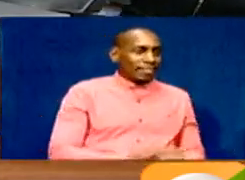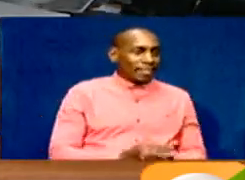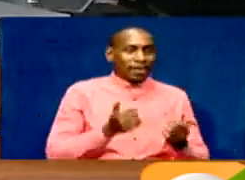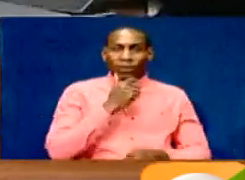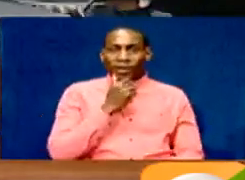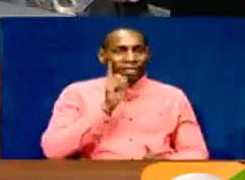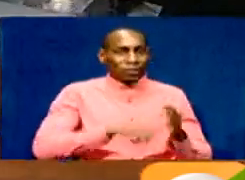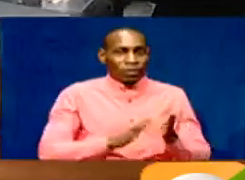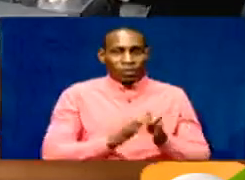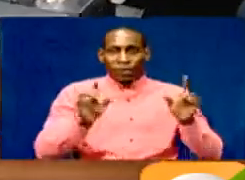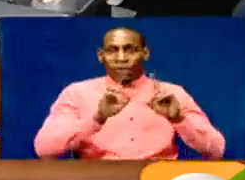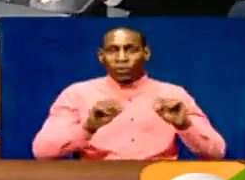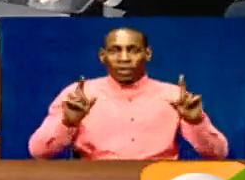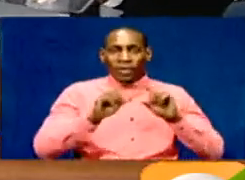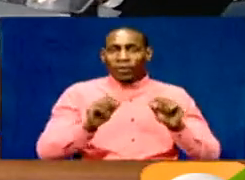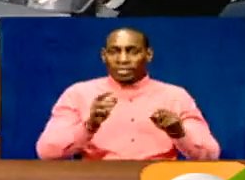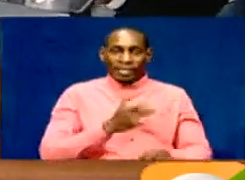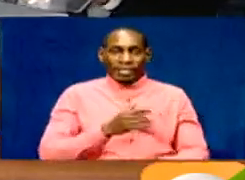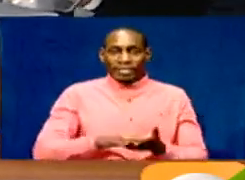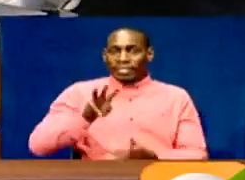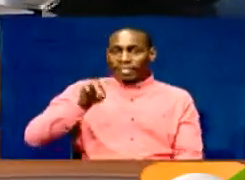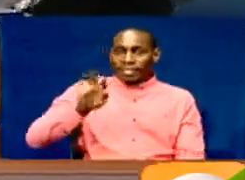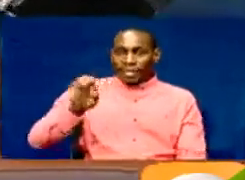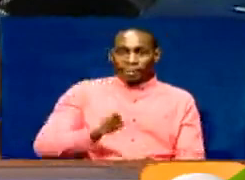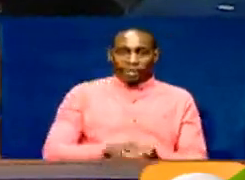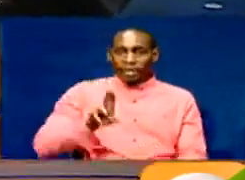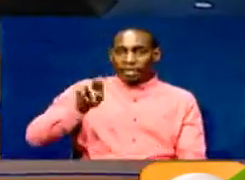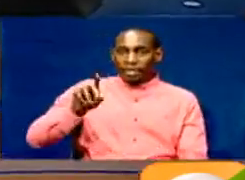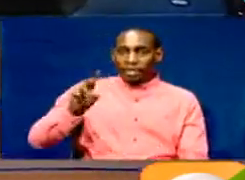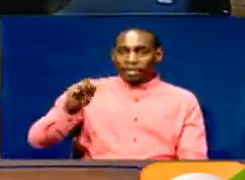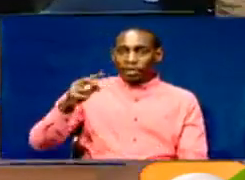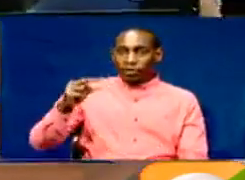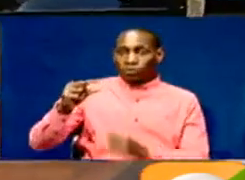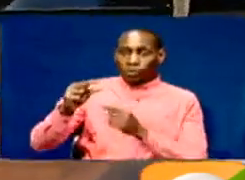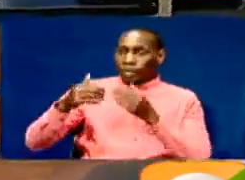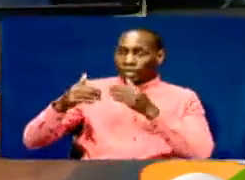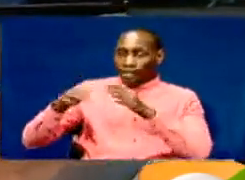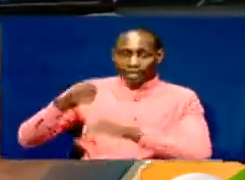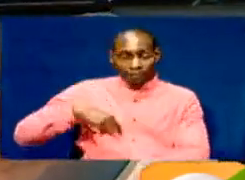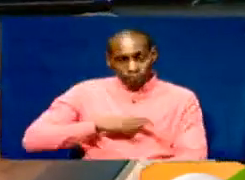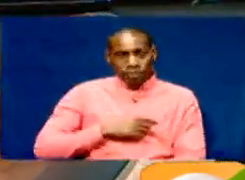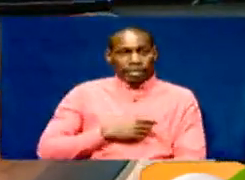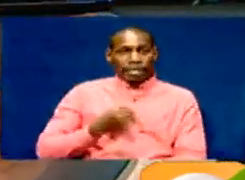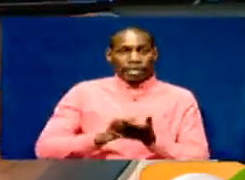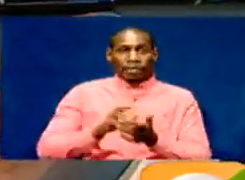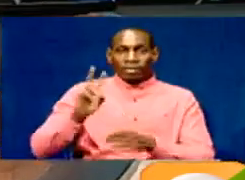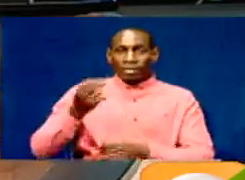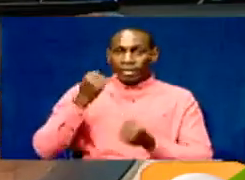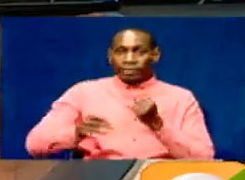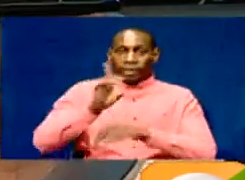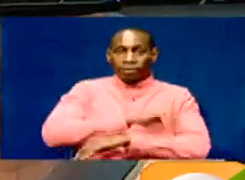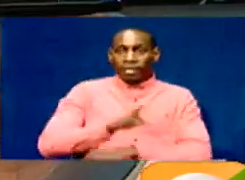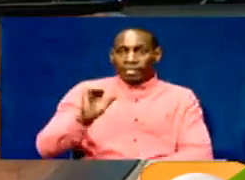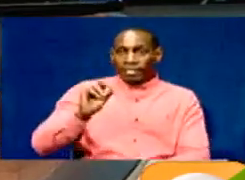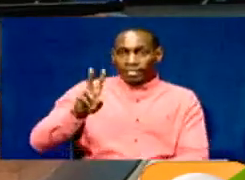wondering, what is this sentimental message from Mike Okinyi to Benard Ndong? He's actually leaving us. And this is his second last day with